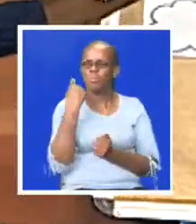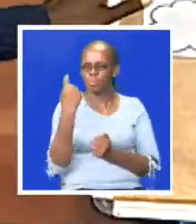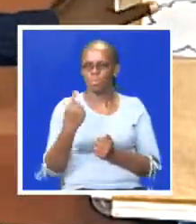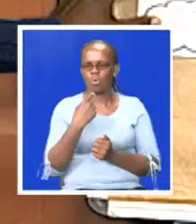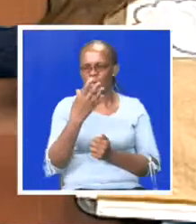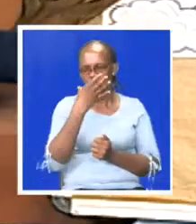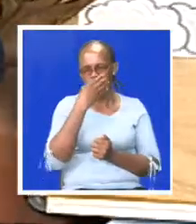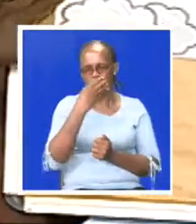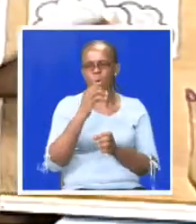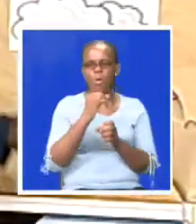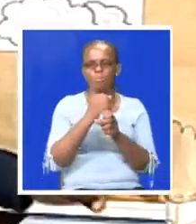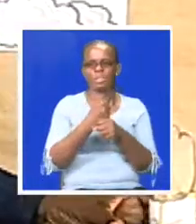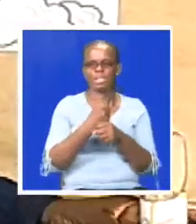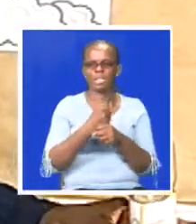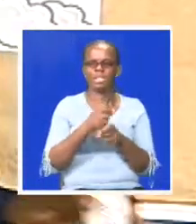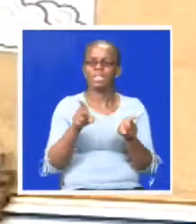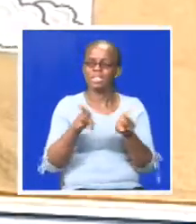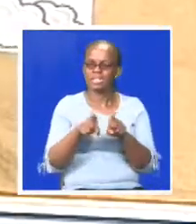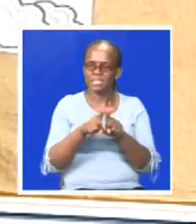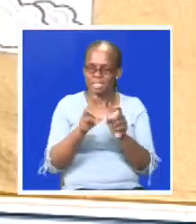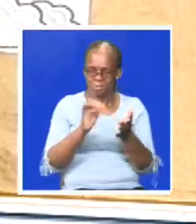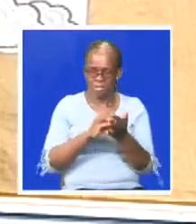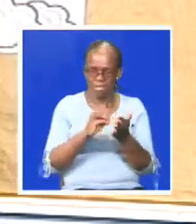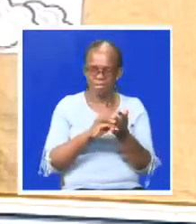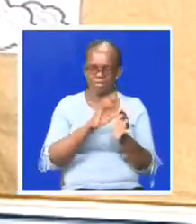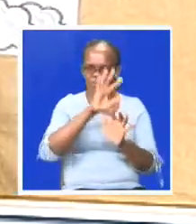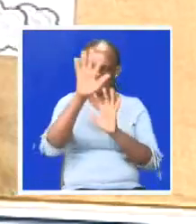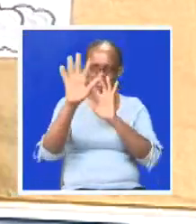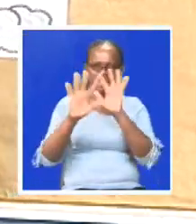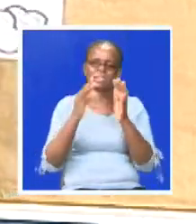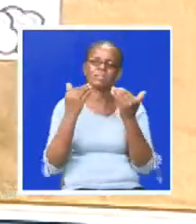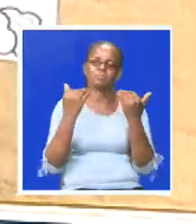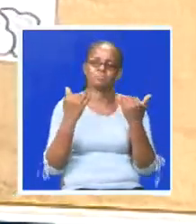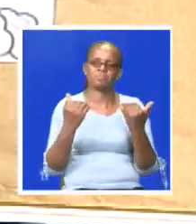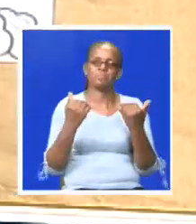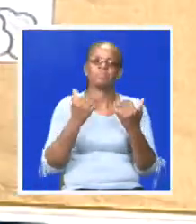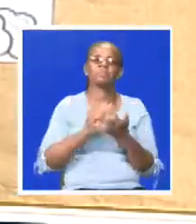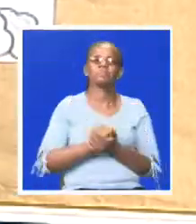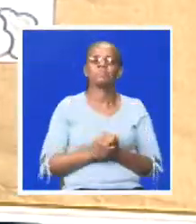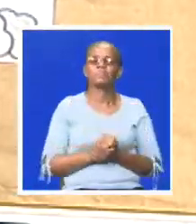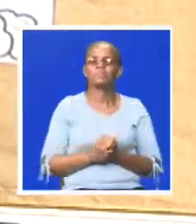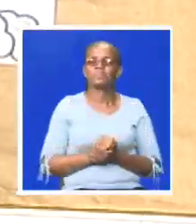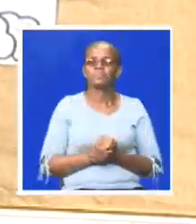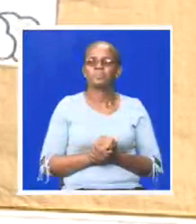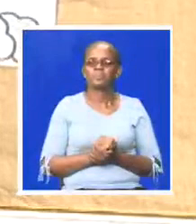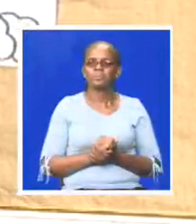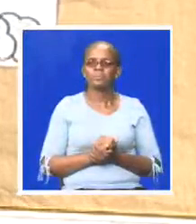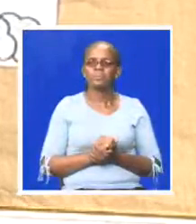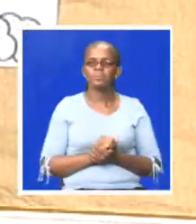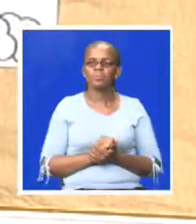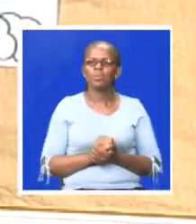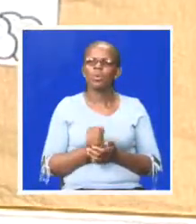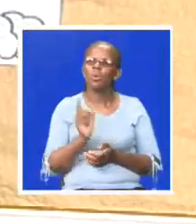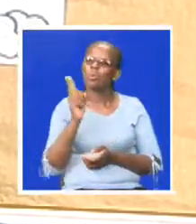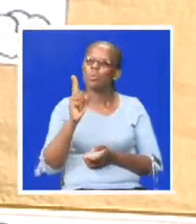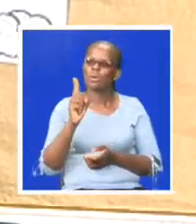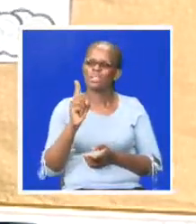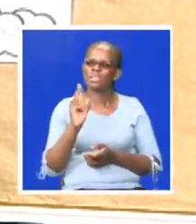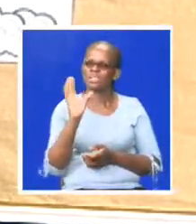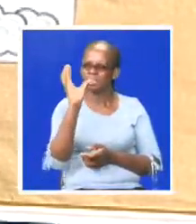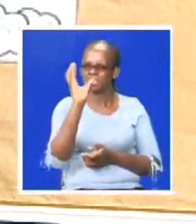and the clouds are up in the sky. The clouds are up in the sky. And by the way, do you know what color the